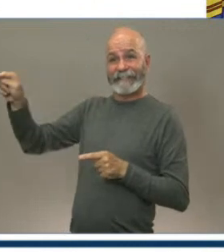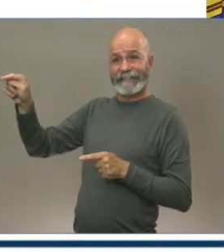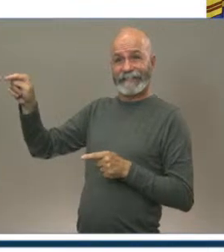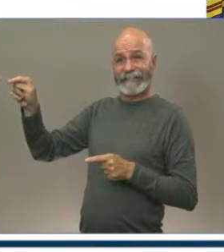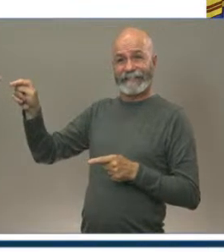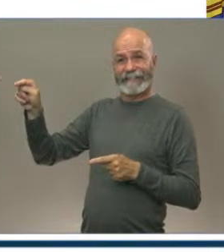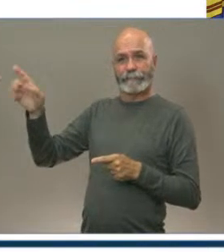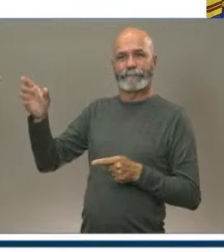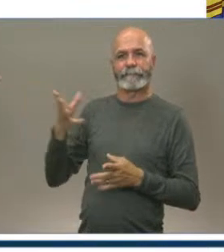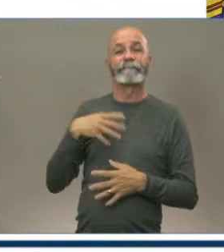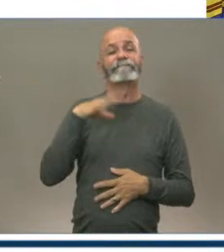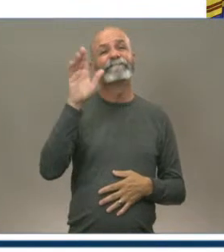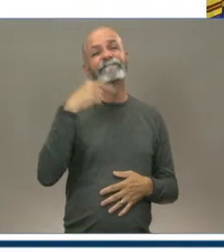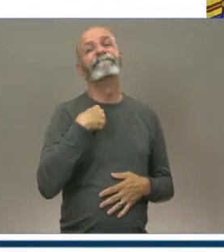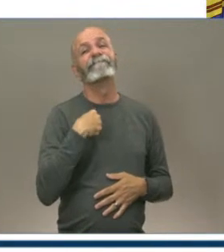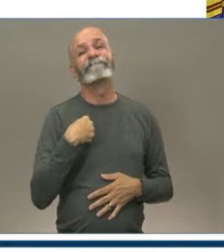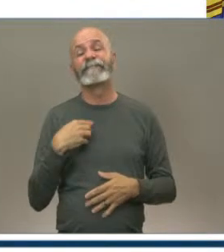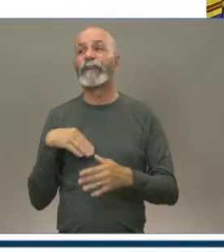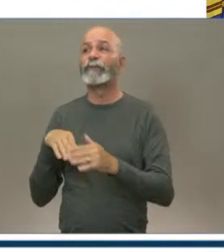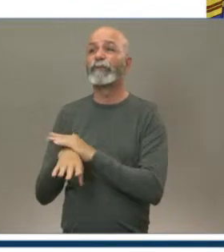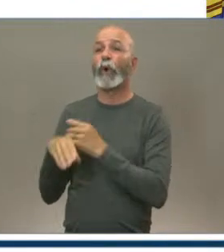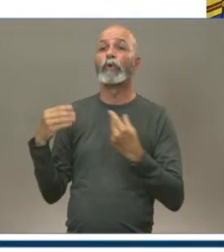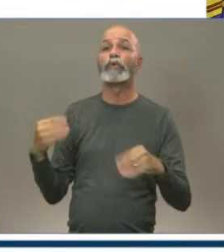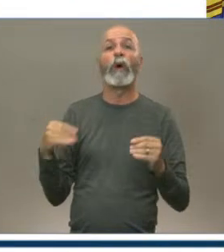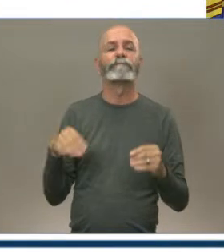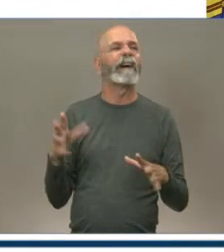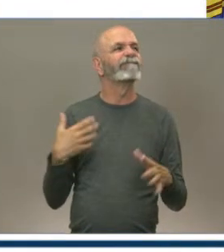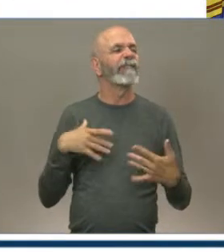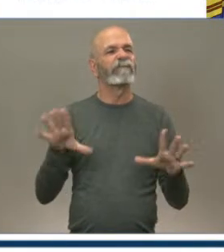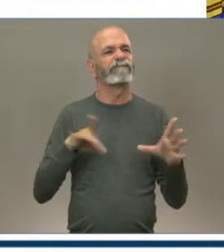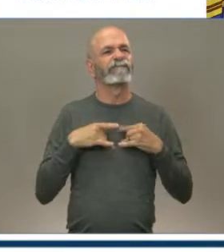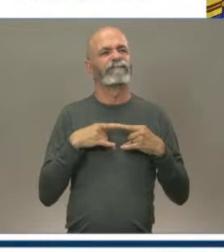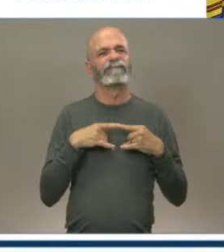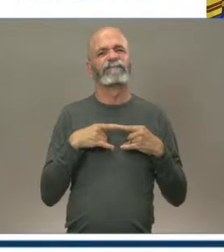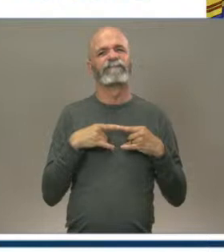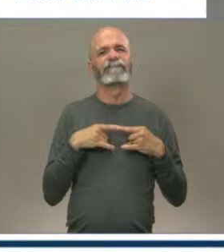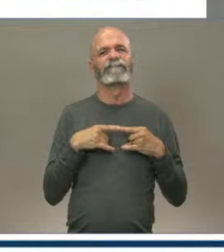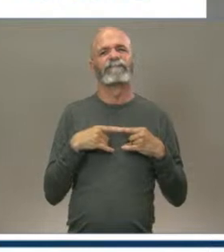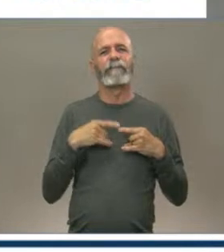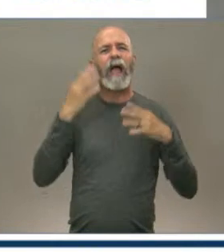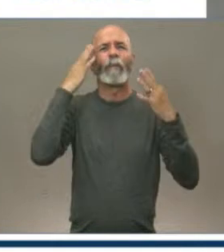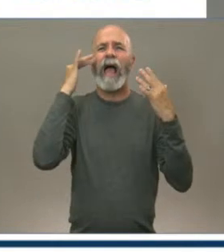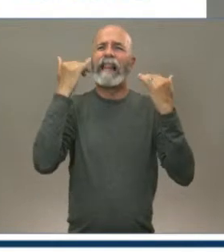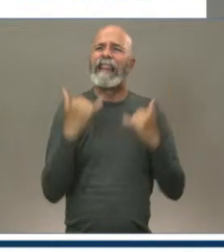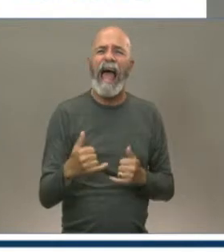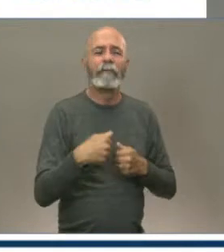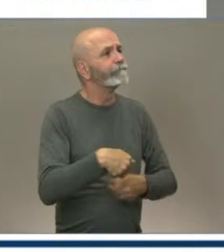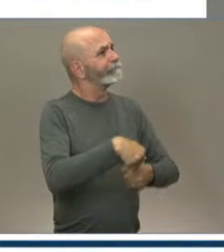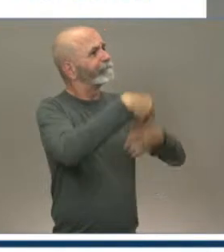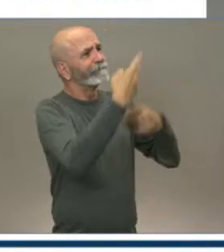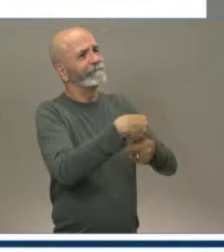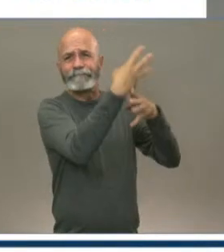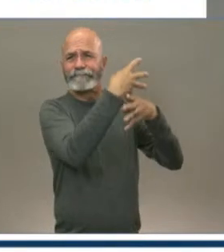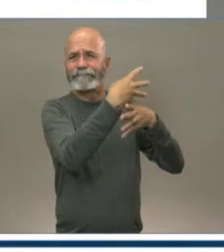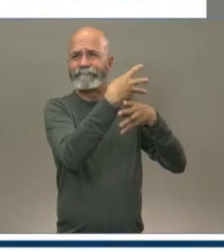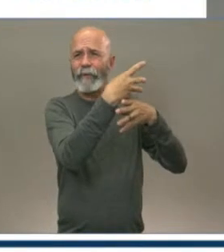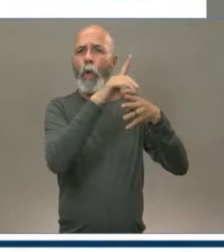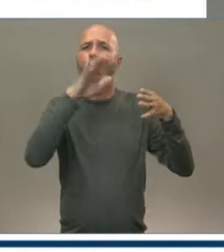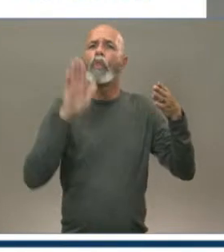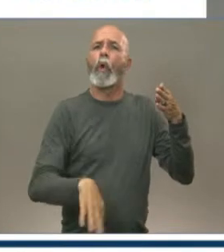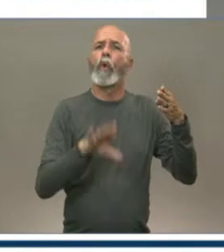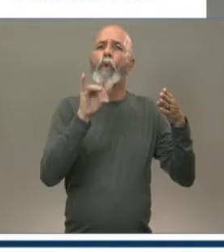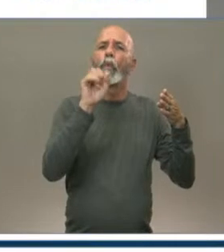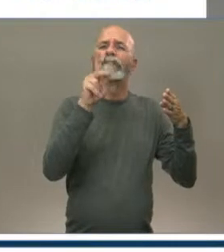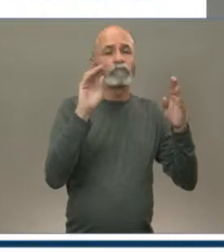store, for example? What's the rationale there? No, that's simply when we're at our peak, and partly because of we still need people